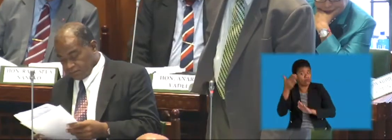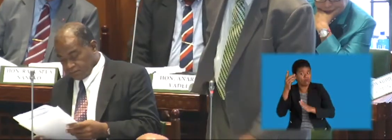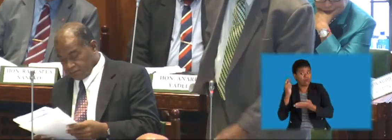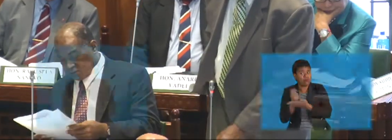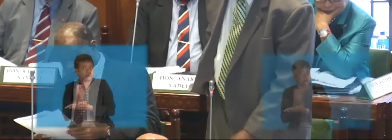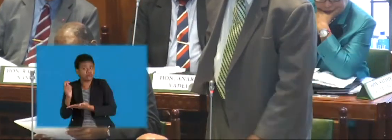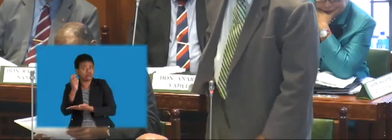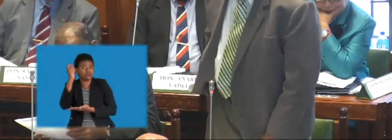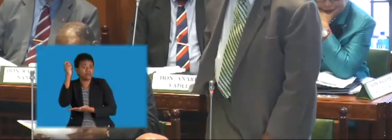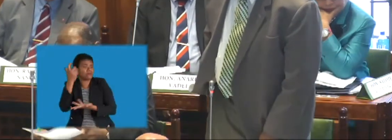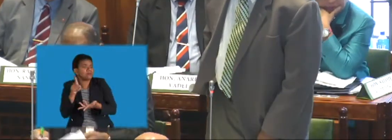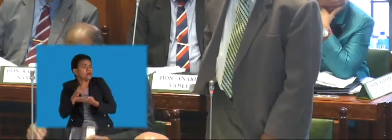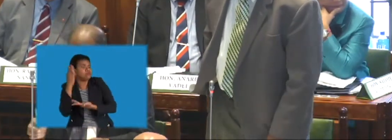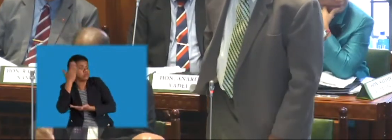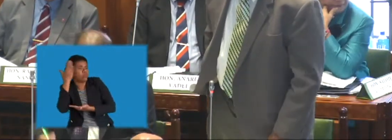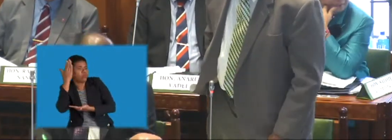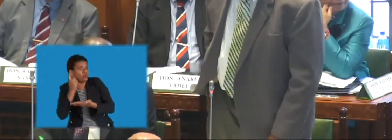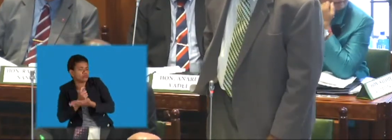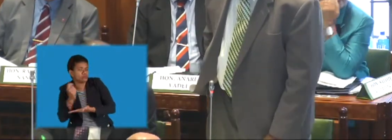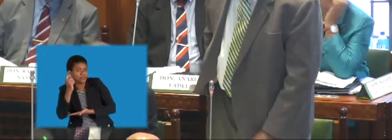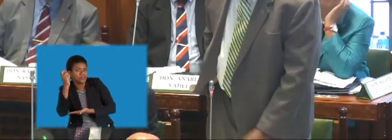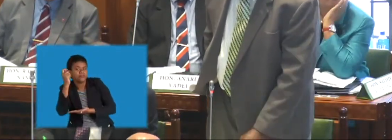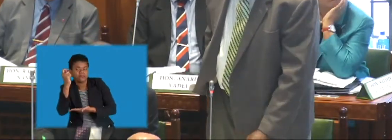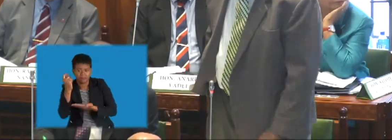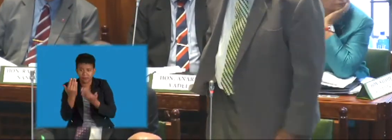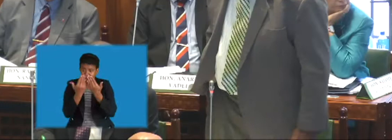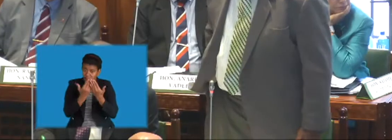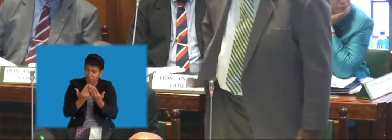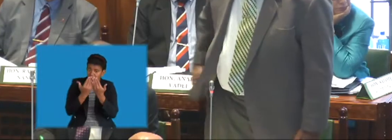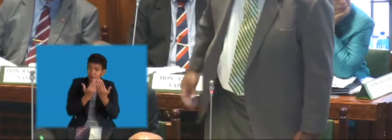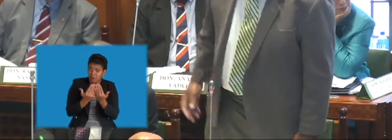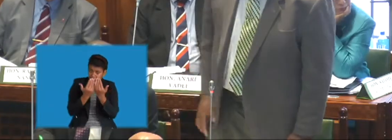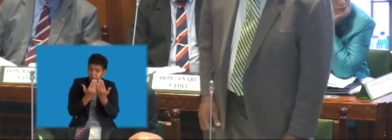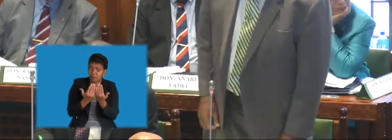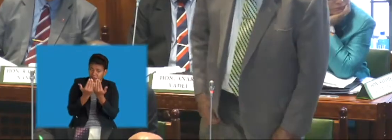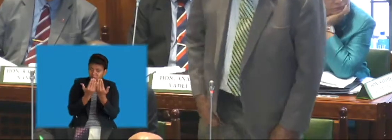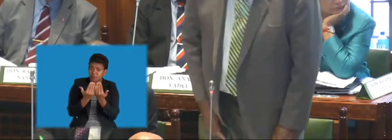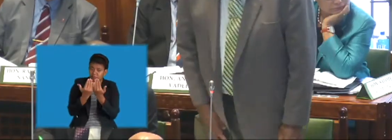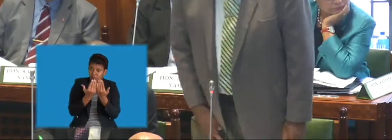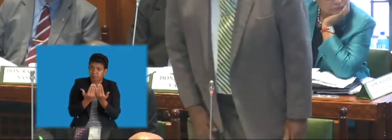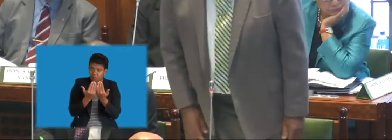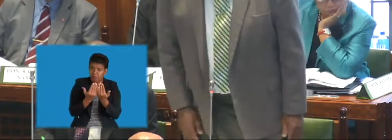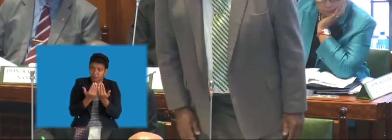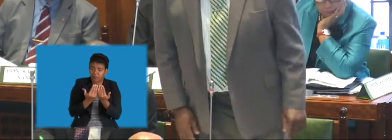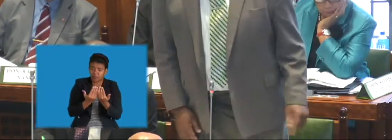of the benefits that have been accrued by the pine?